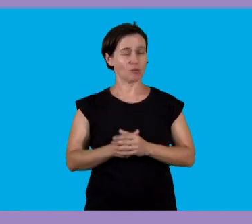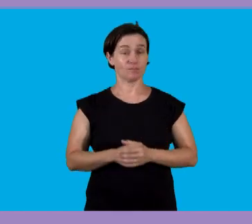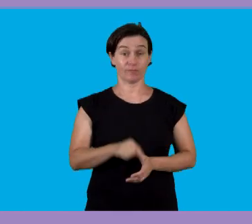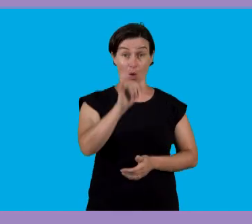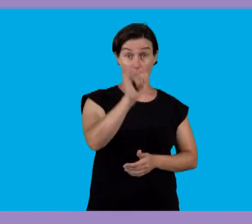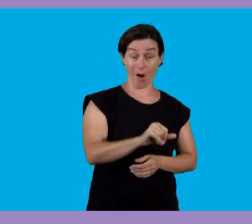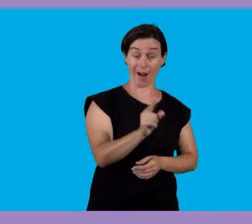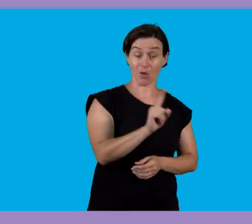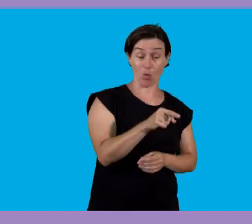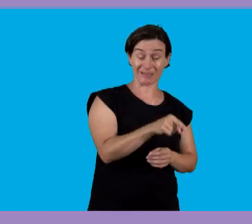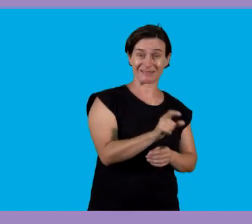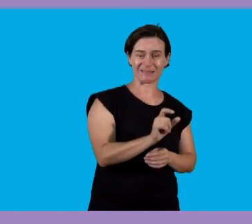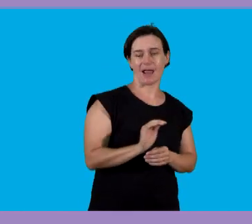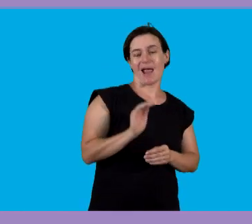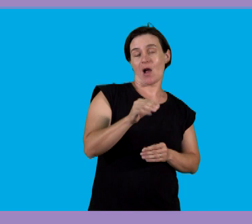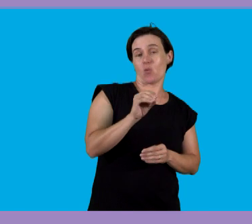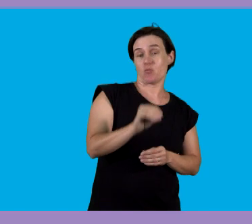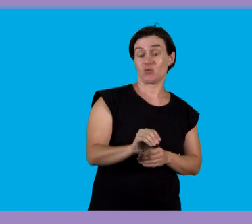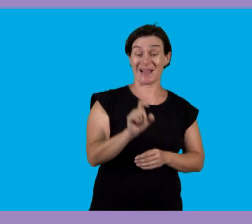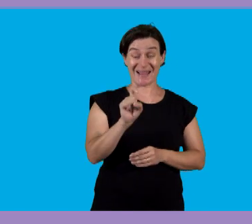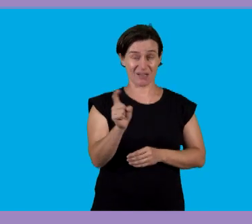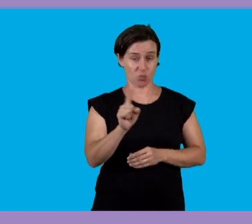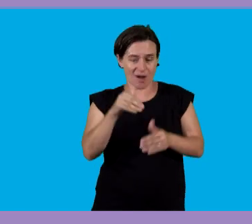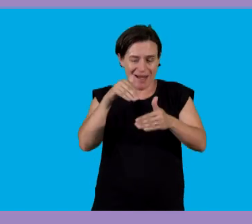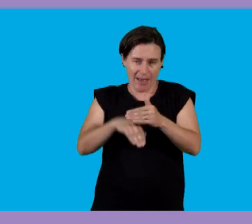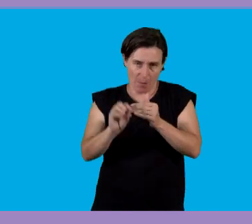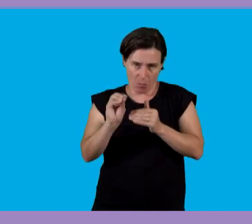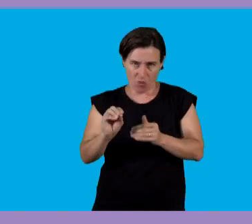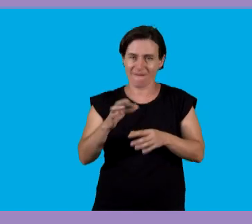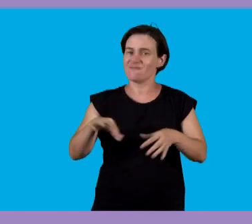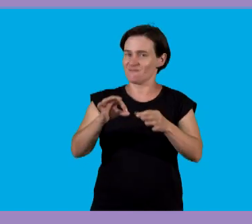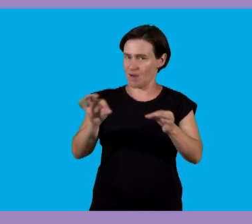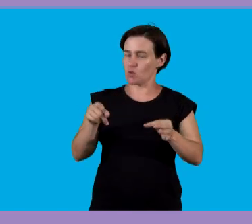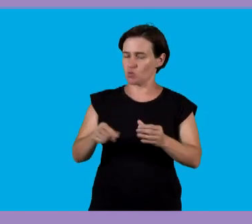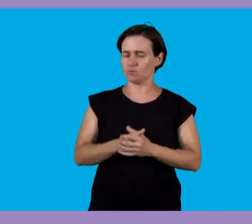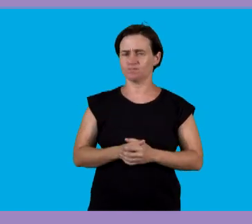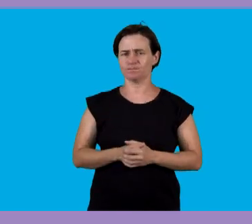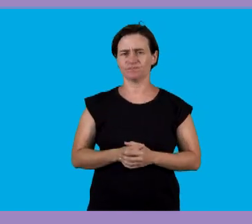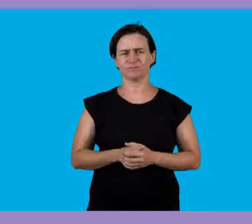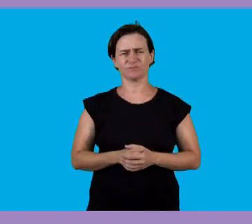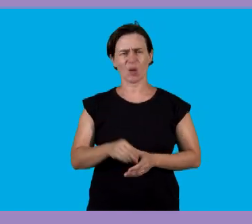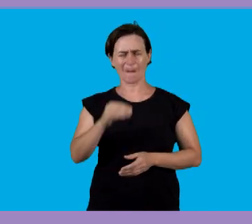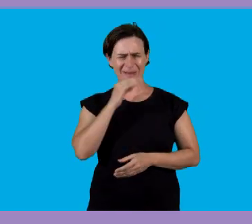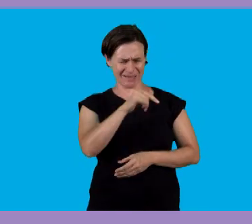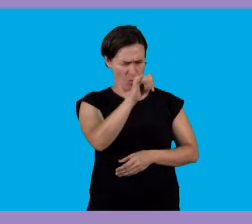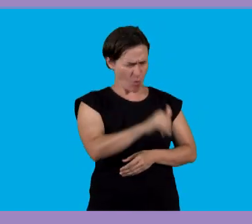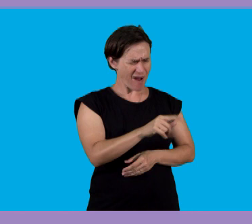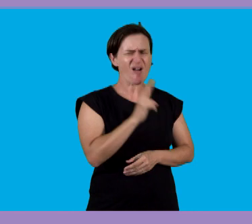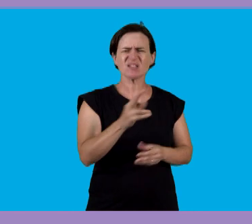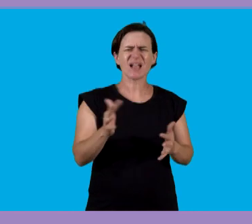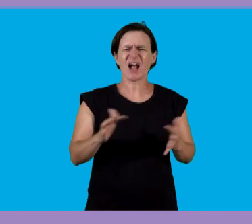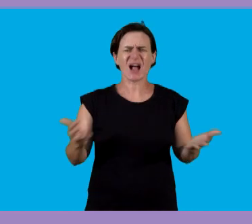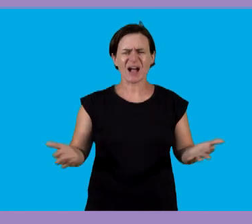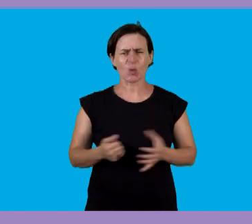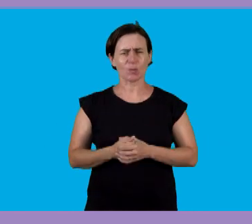that y is our output value and our x is our input value. So how do we get our output